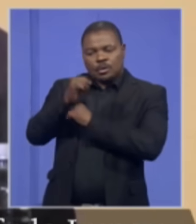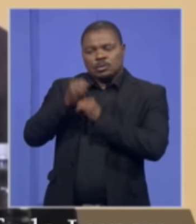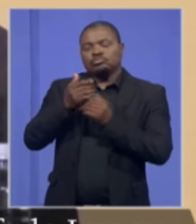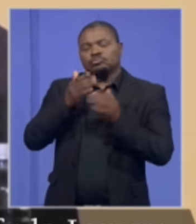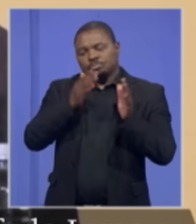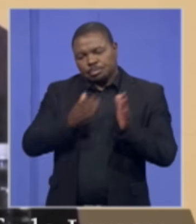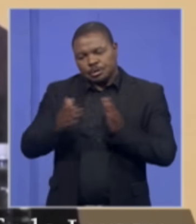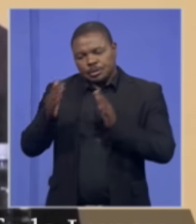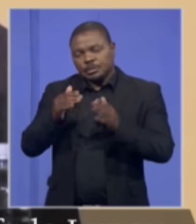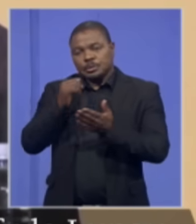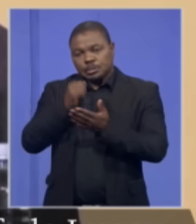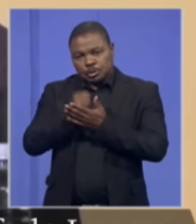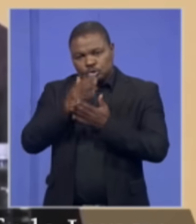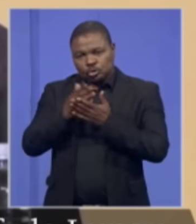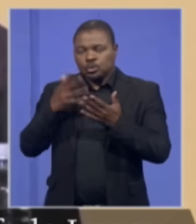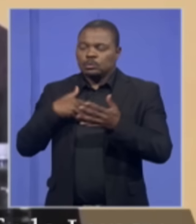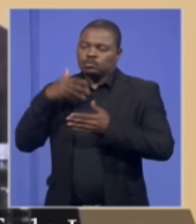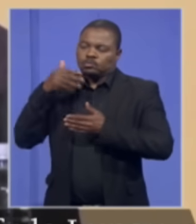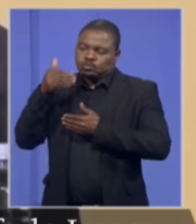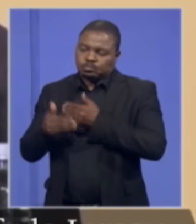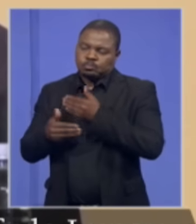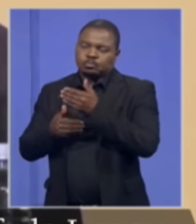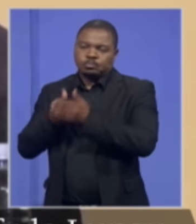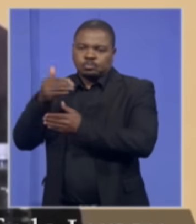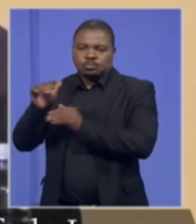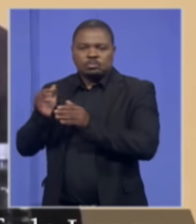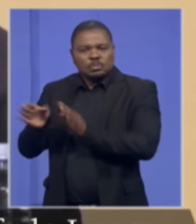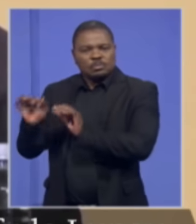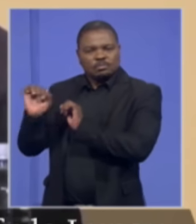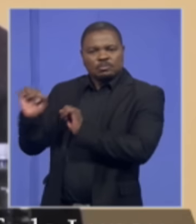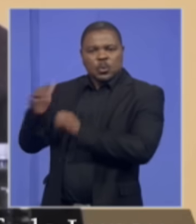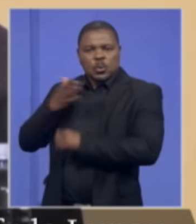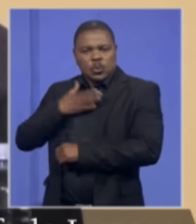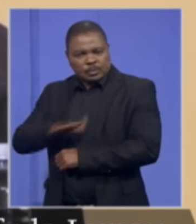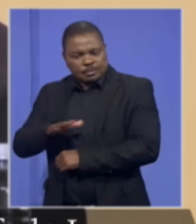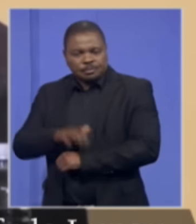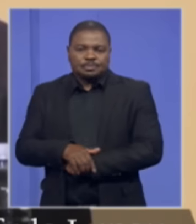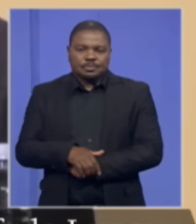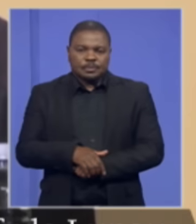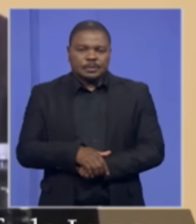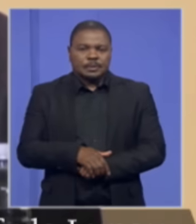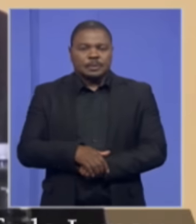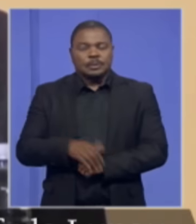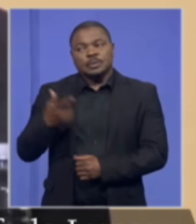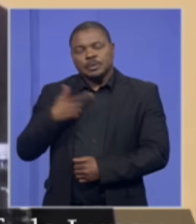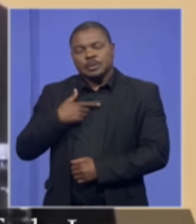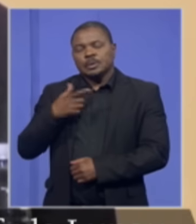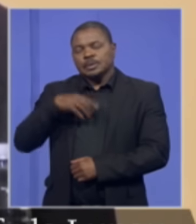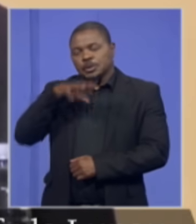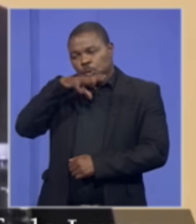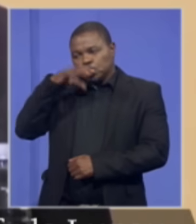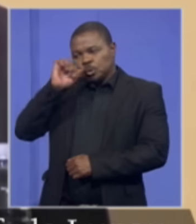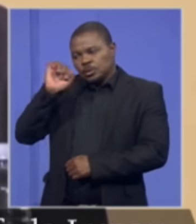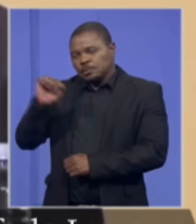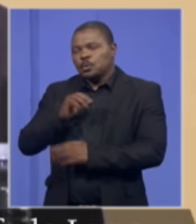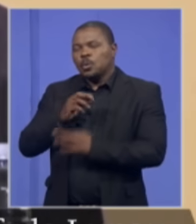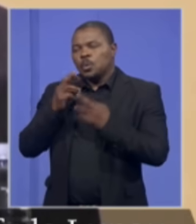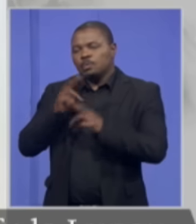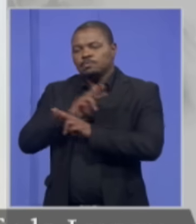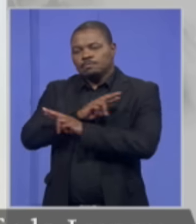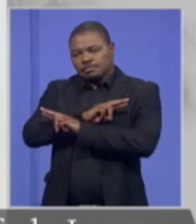give effect to the wishes of the Lungu family. May President Lungu's soul rest